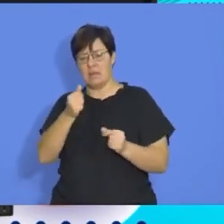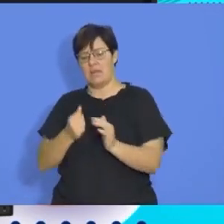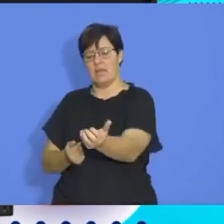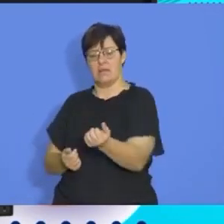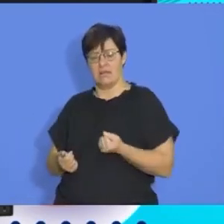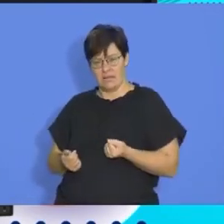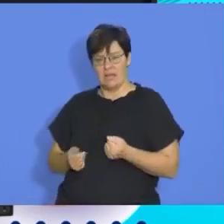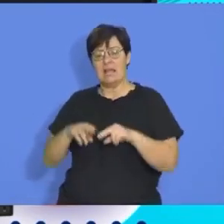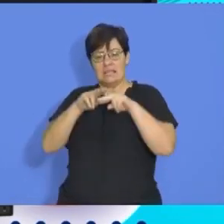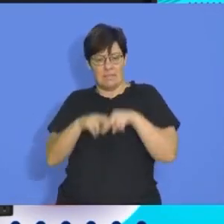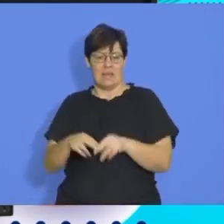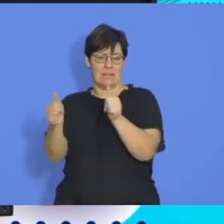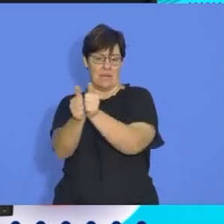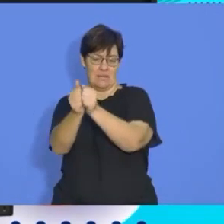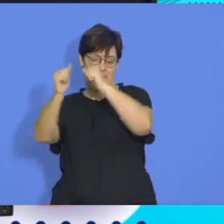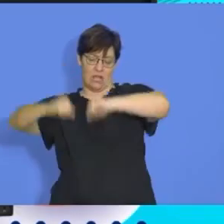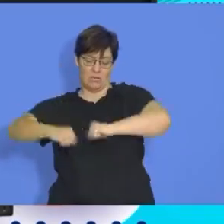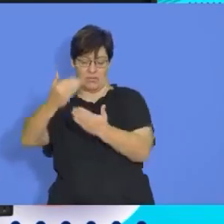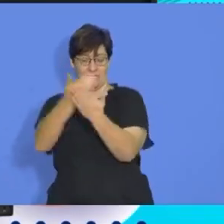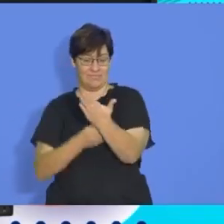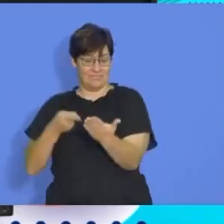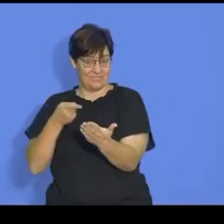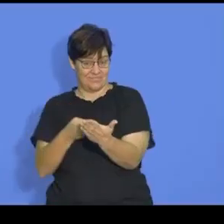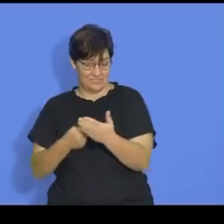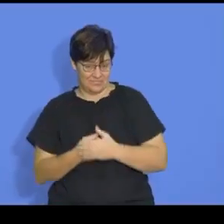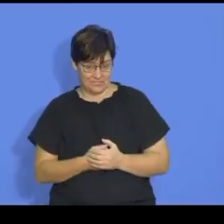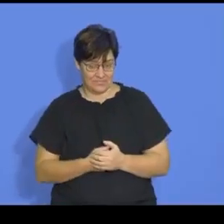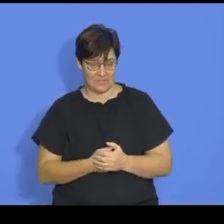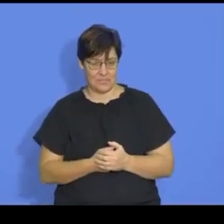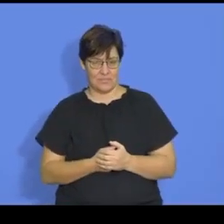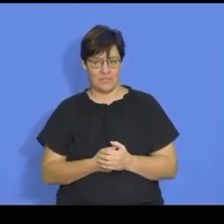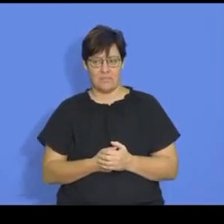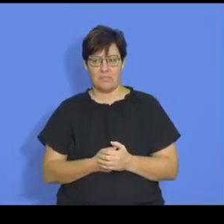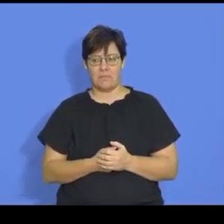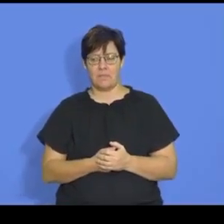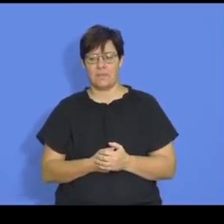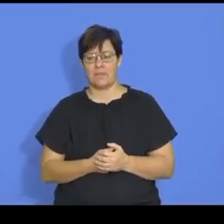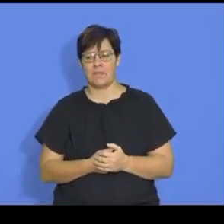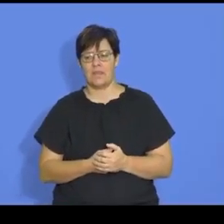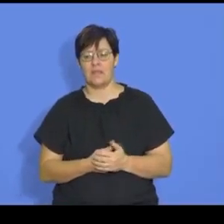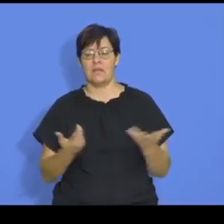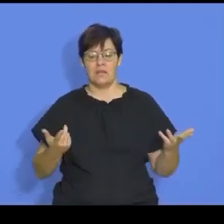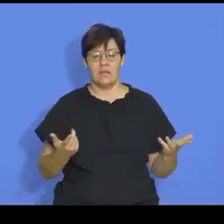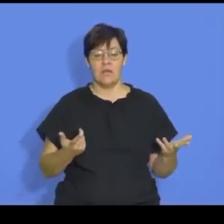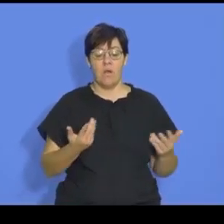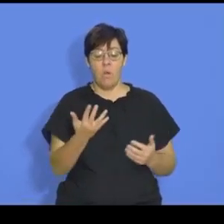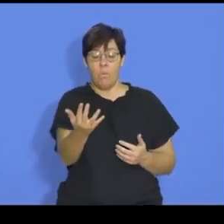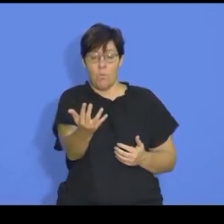capital depending on that partnership agreement. Right, let's move on to the next point.